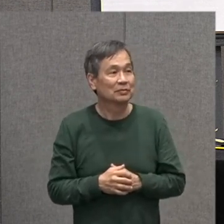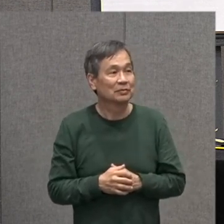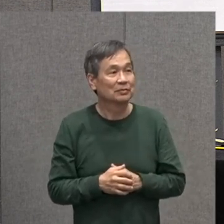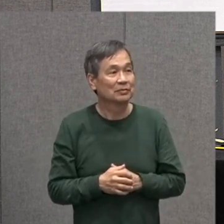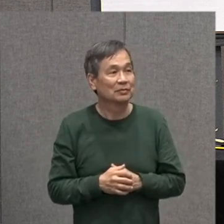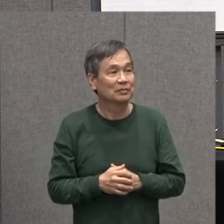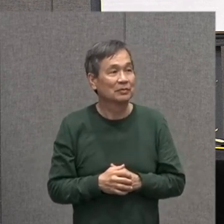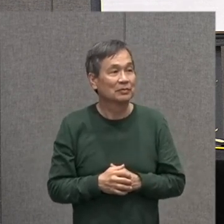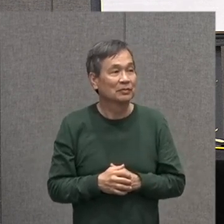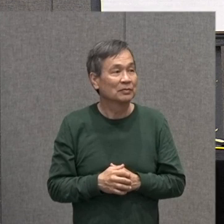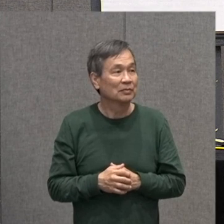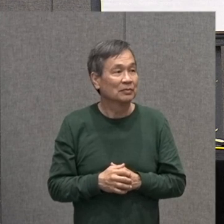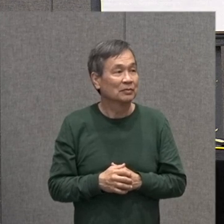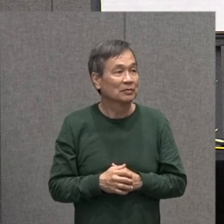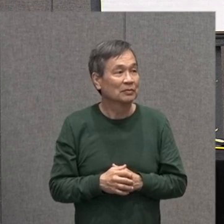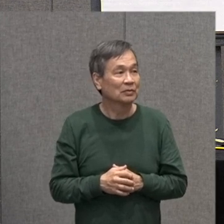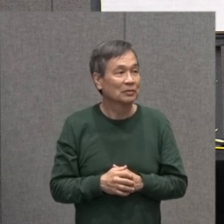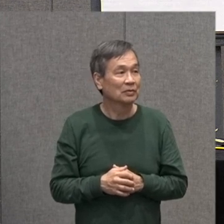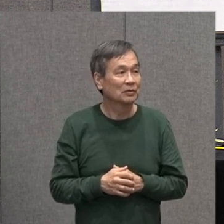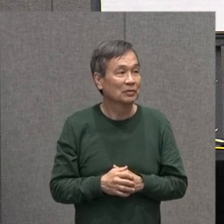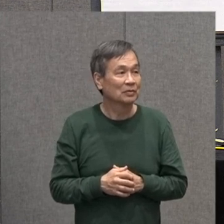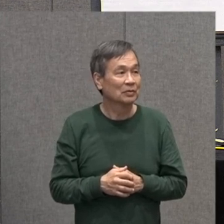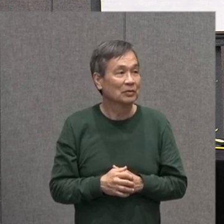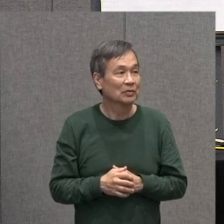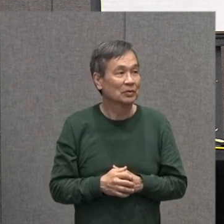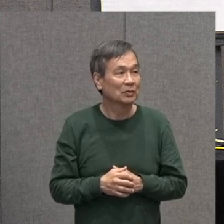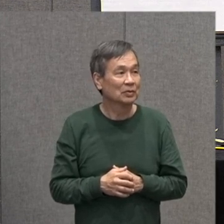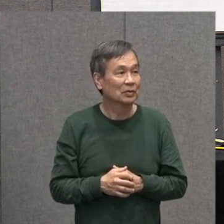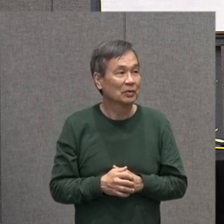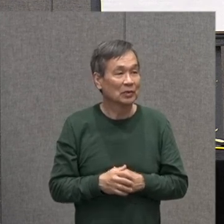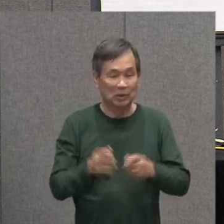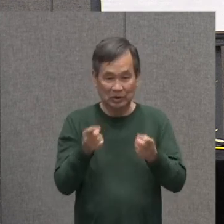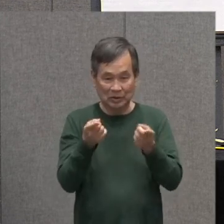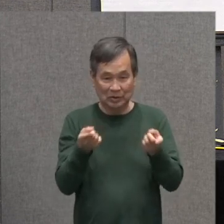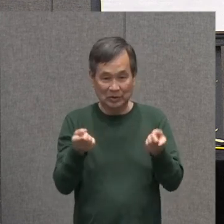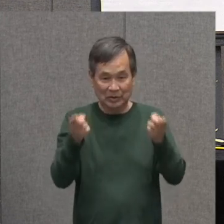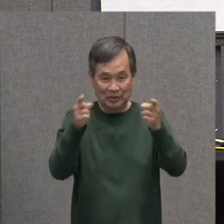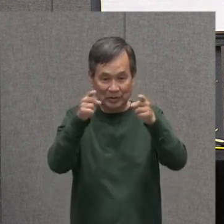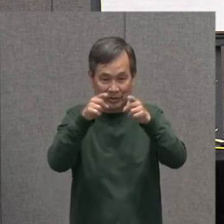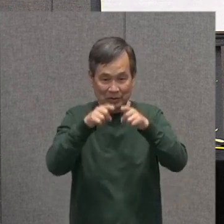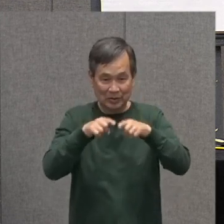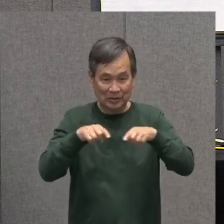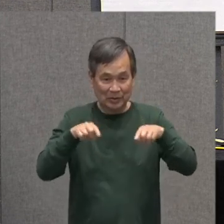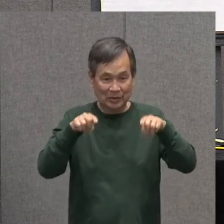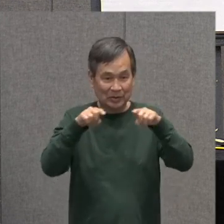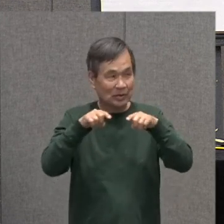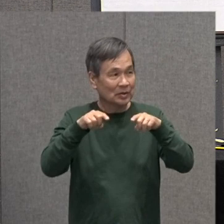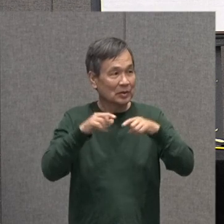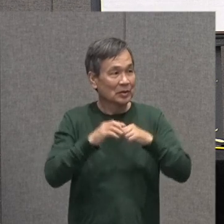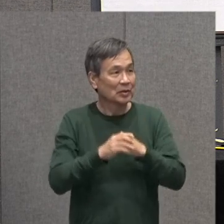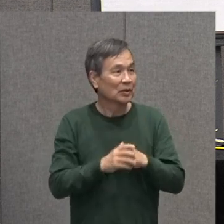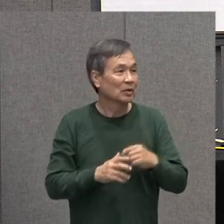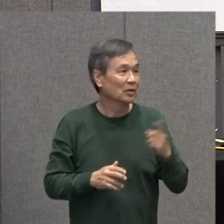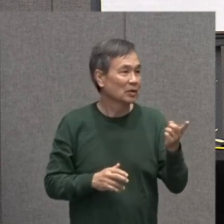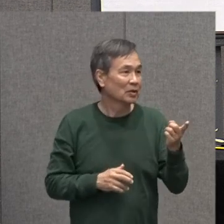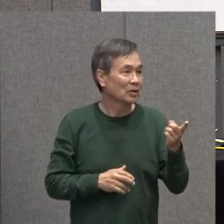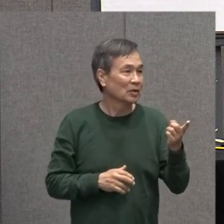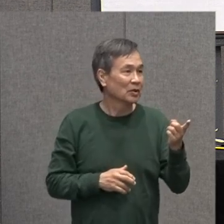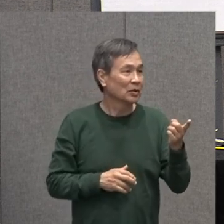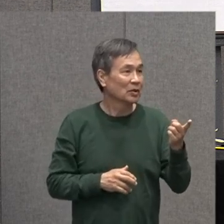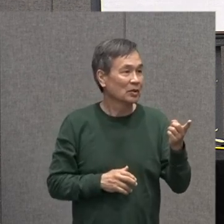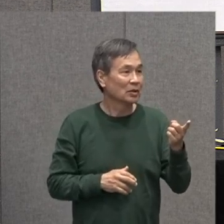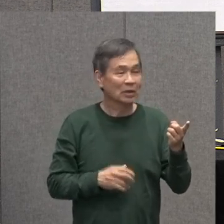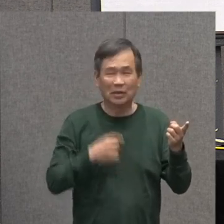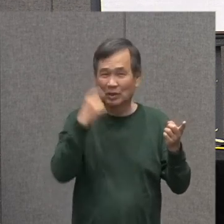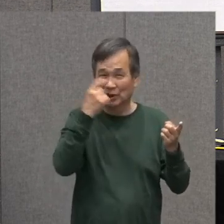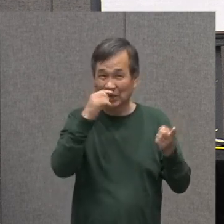aha. What letter does that remind you of? What letter? Yours looks like an